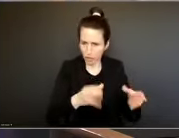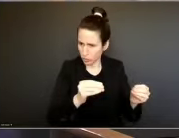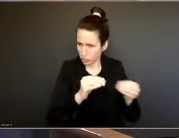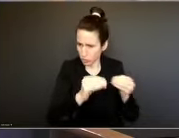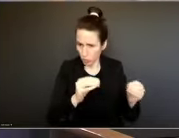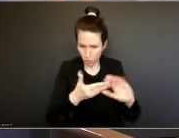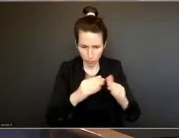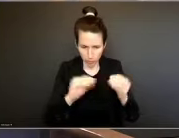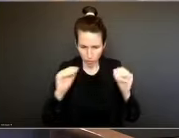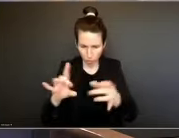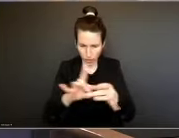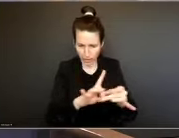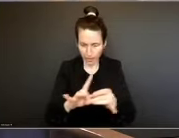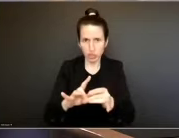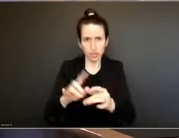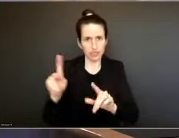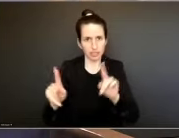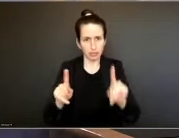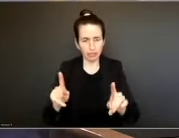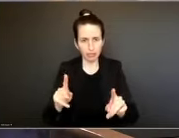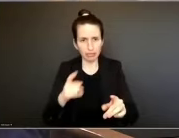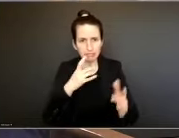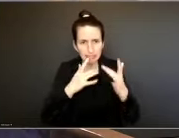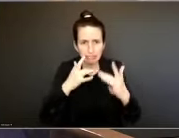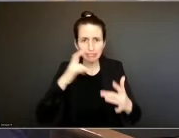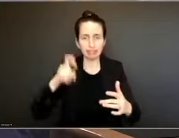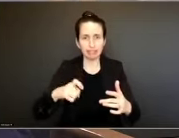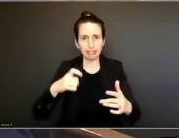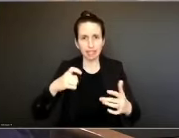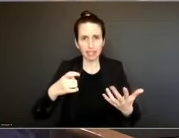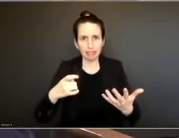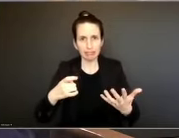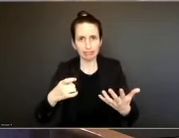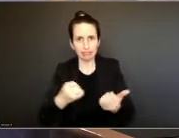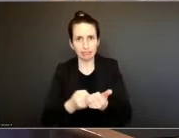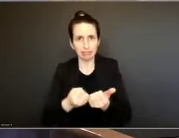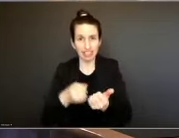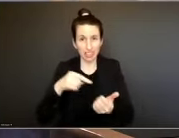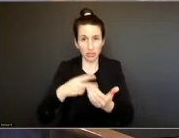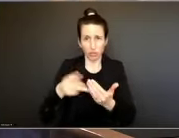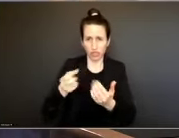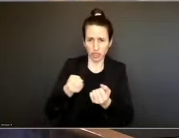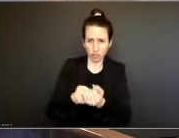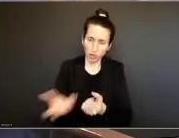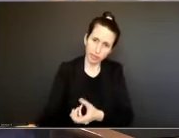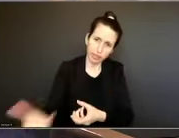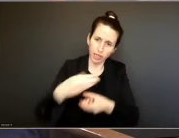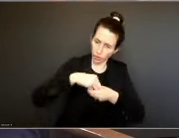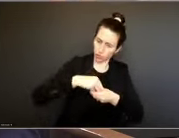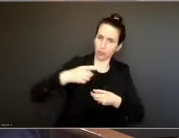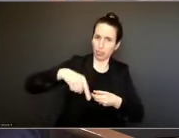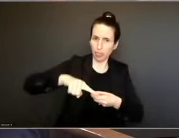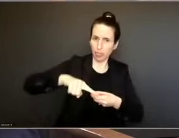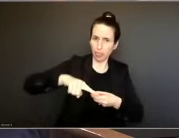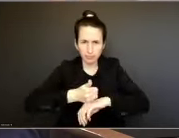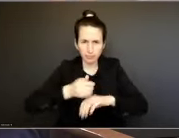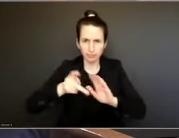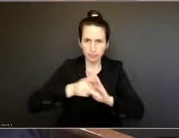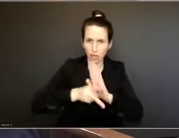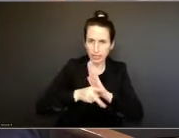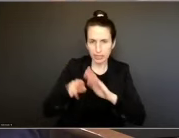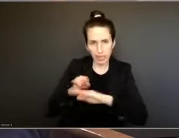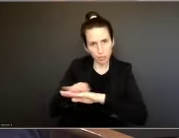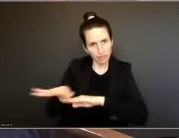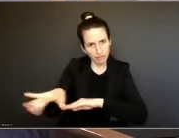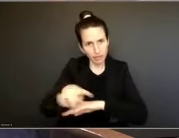project deems to support that viewpoint. And there's a bunch of other people who can speak more clearly than I